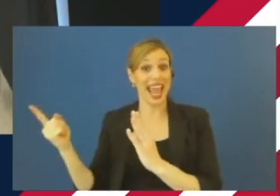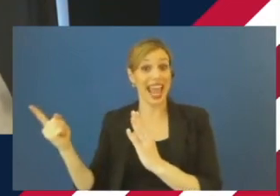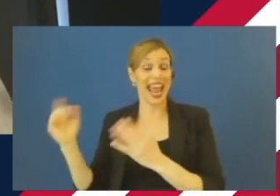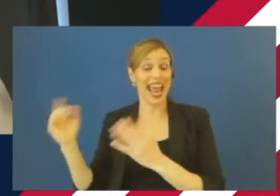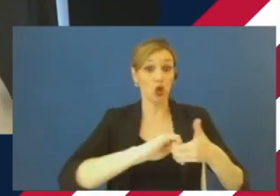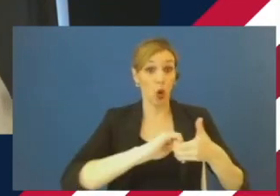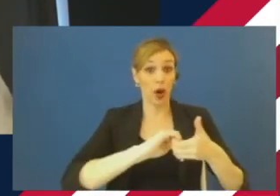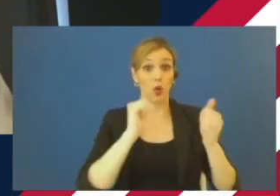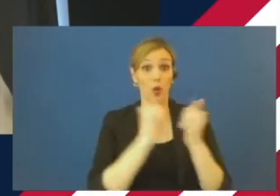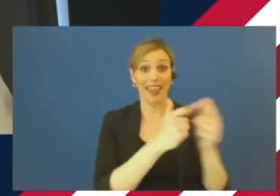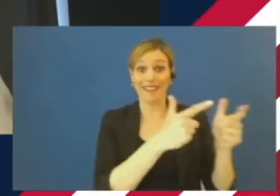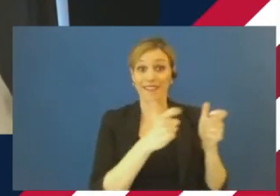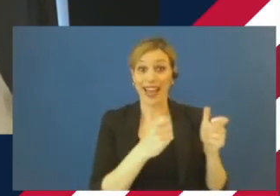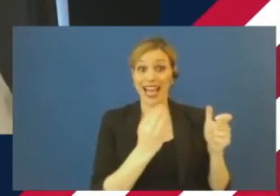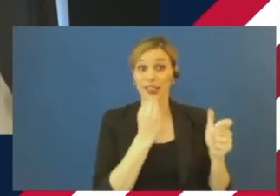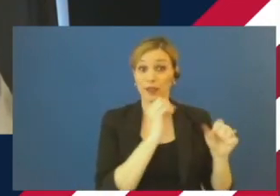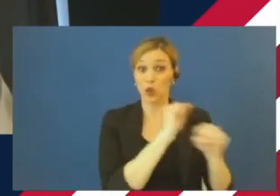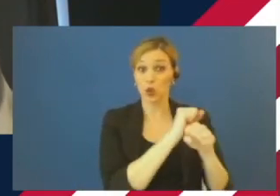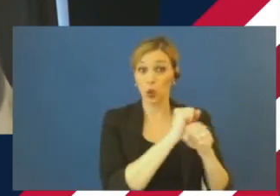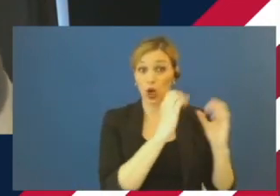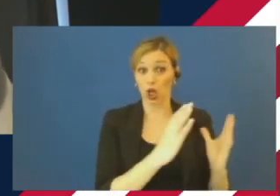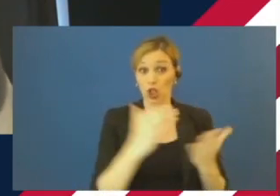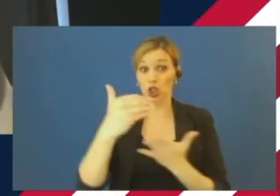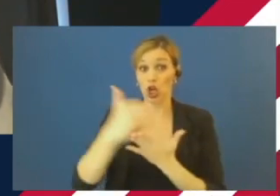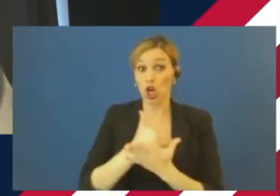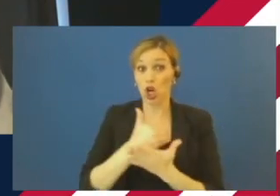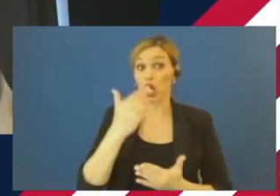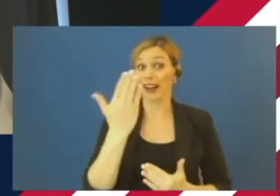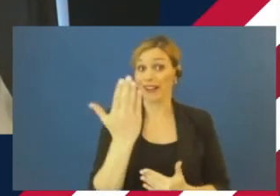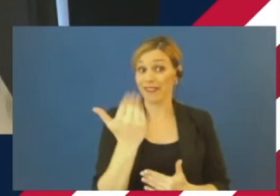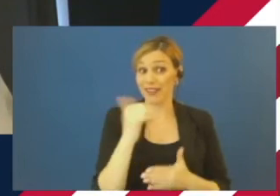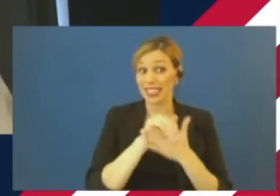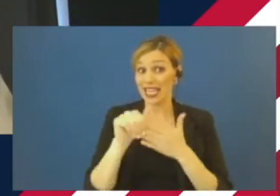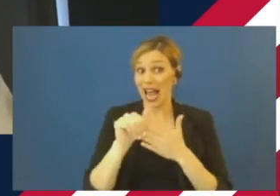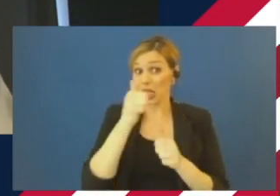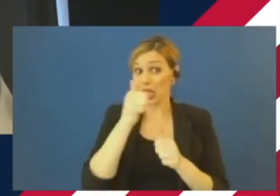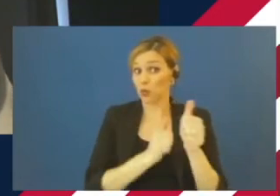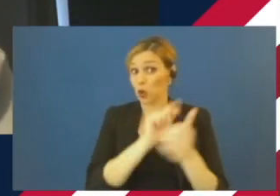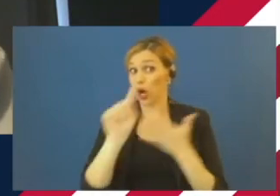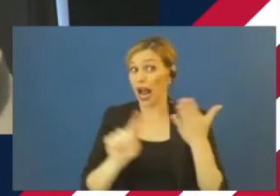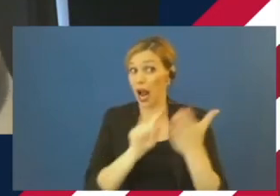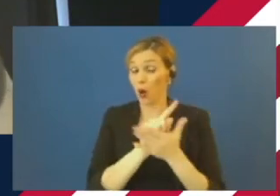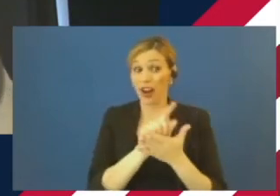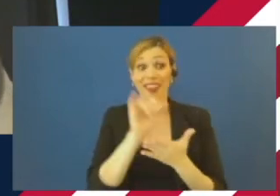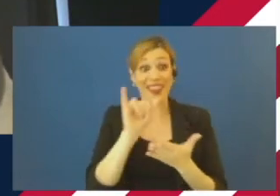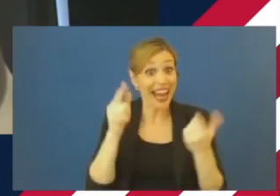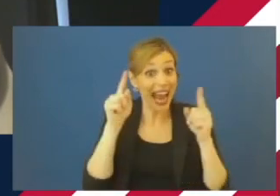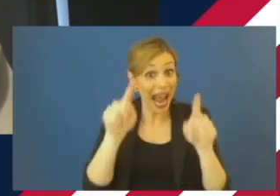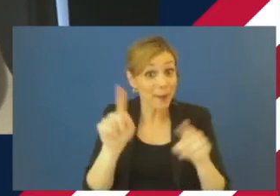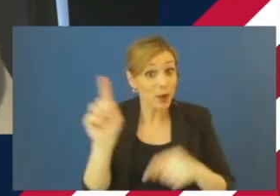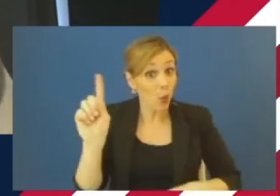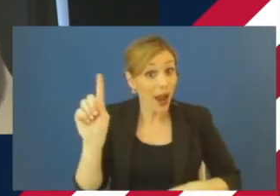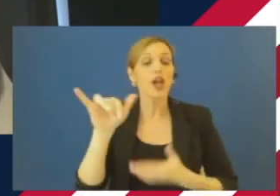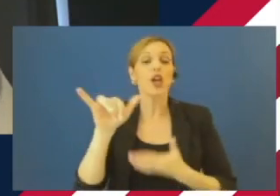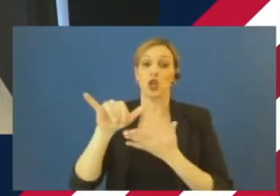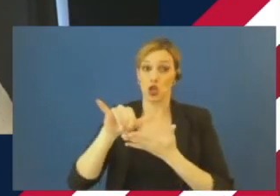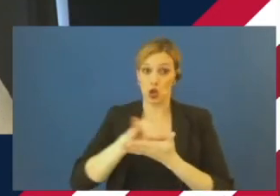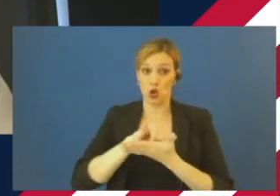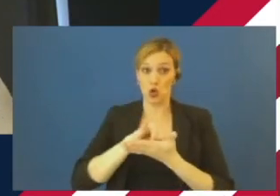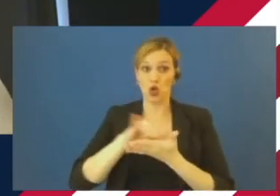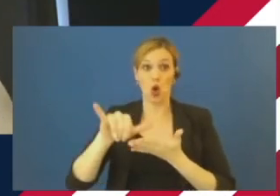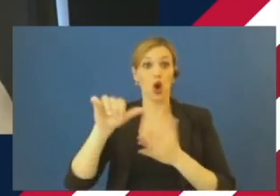to make $15 an hour in New York State possible. And I think it's important for people